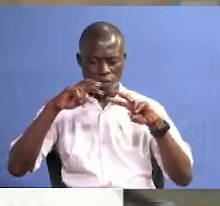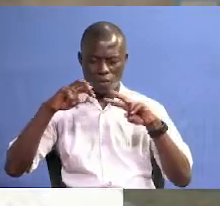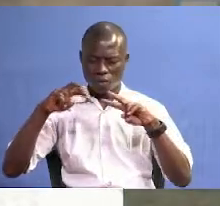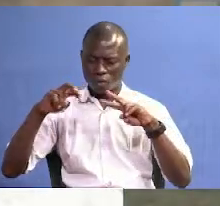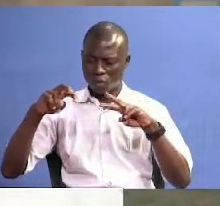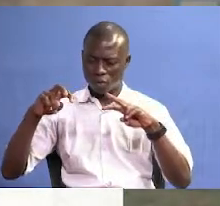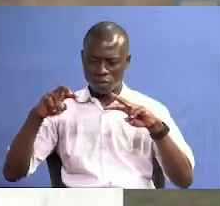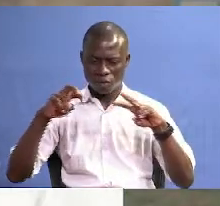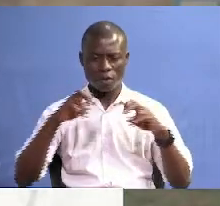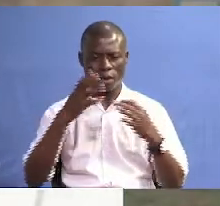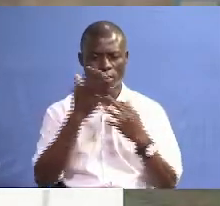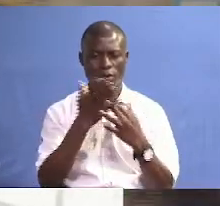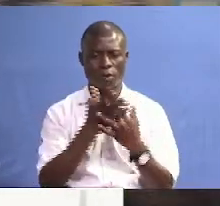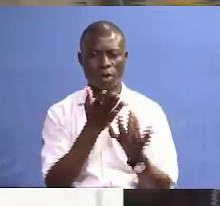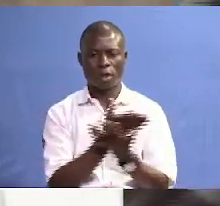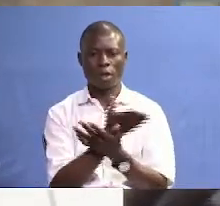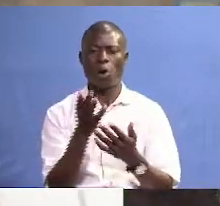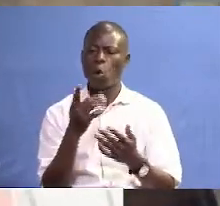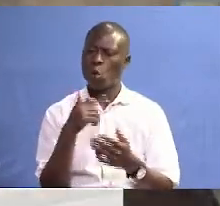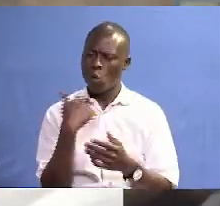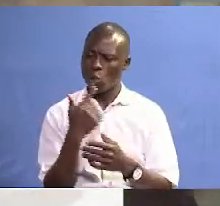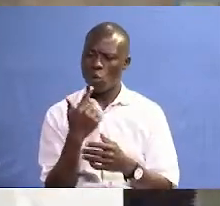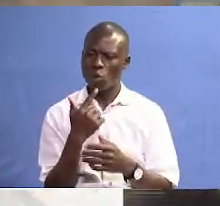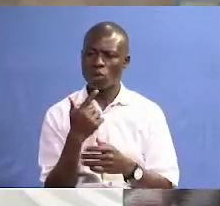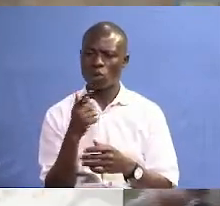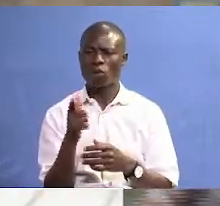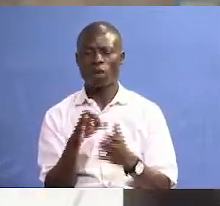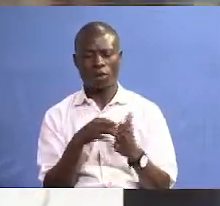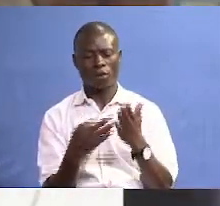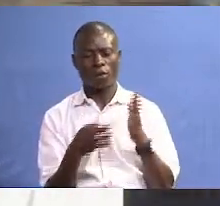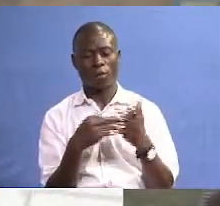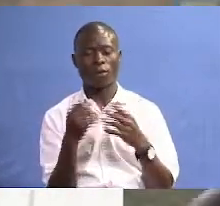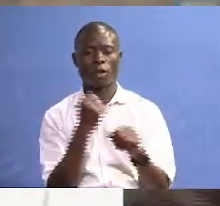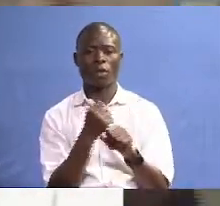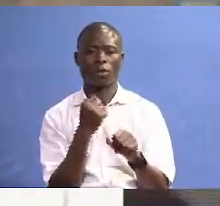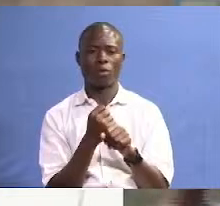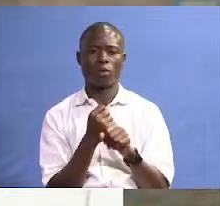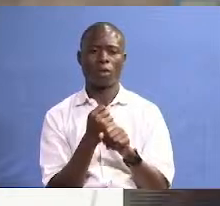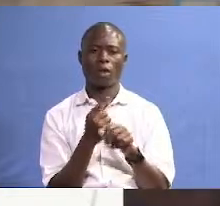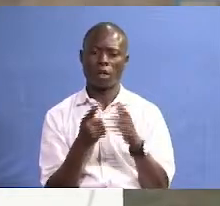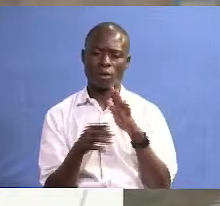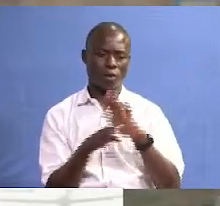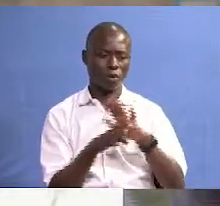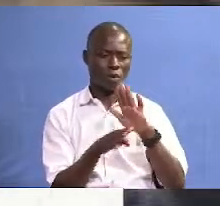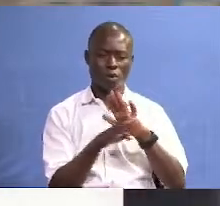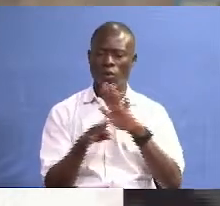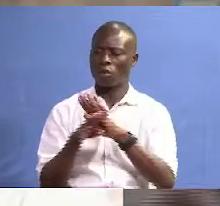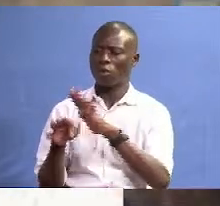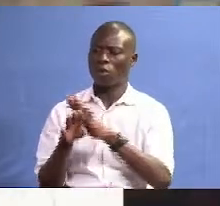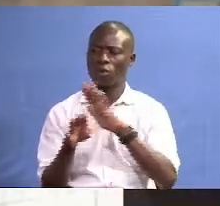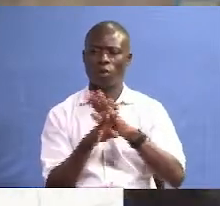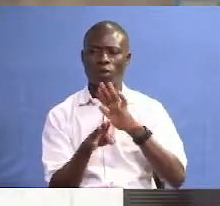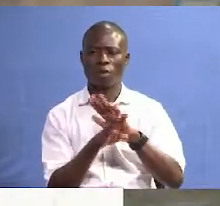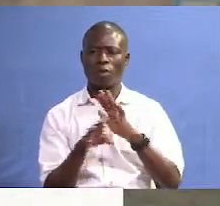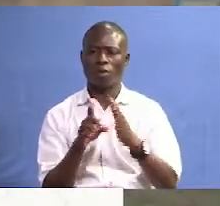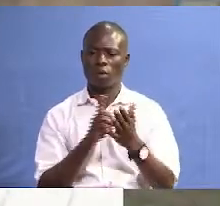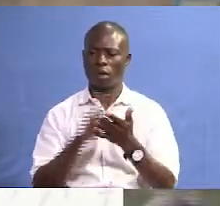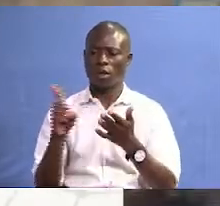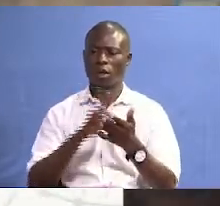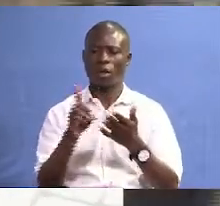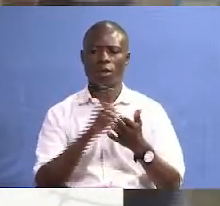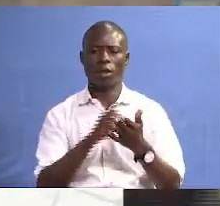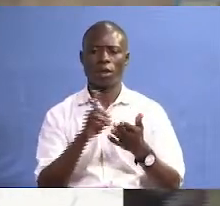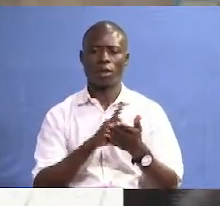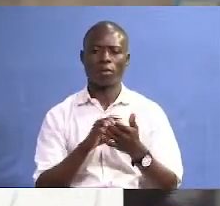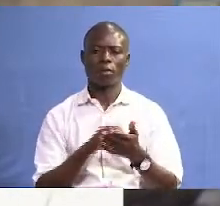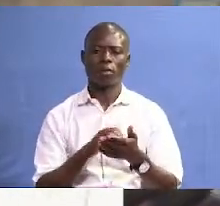ungechungulia katikati ya hao uone nani mwenye anafaili kwa kazi, wewe ndio umefuta tu polepole, unafuta mmoja mmoja ukireplace polepole